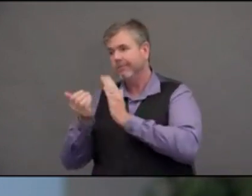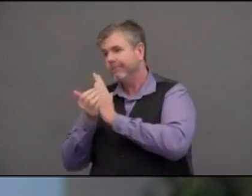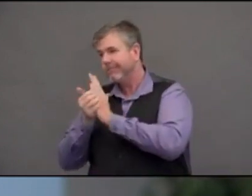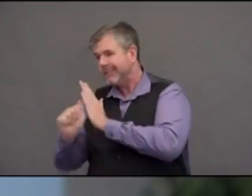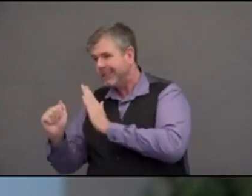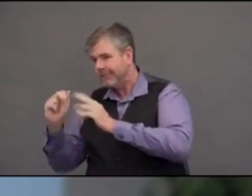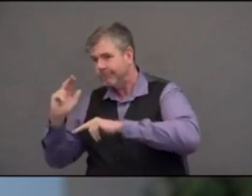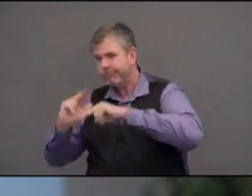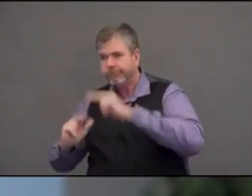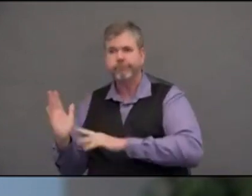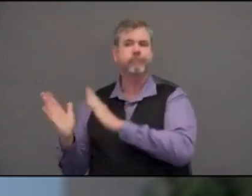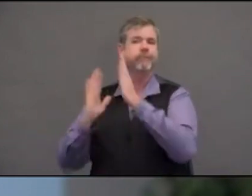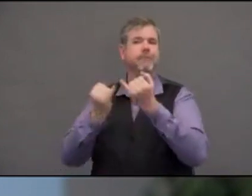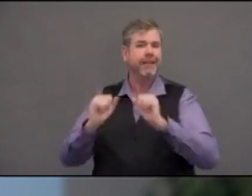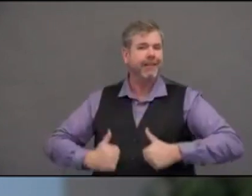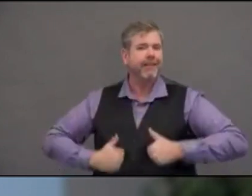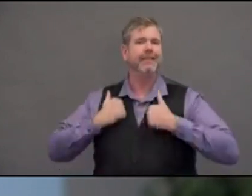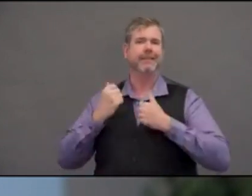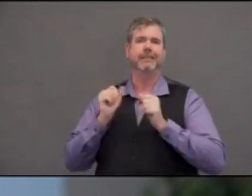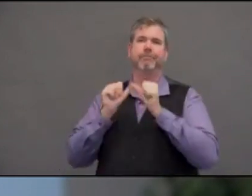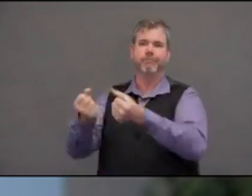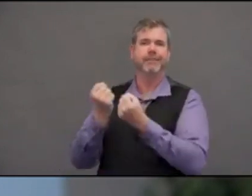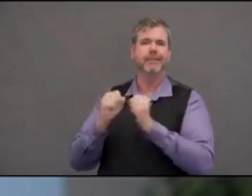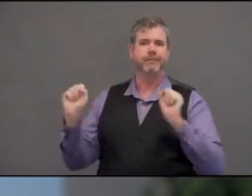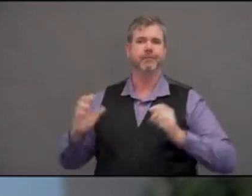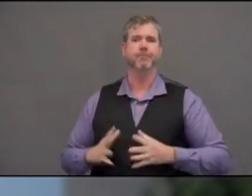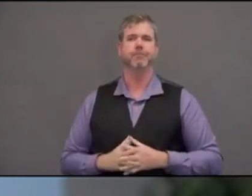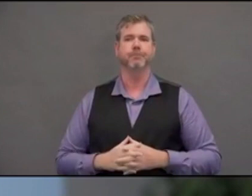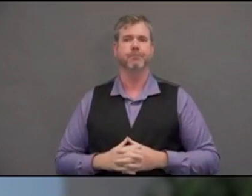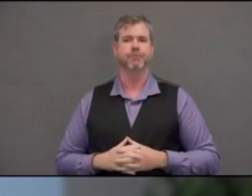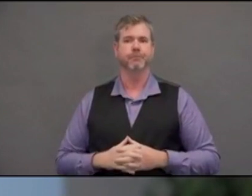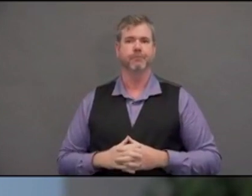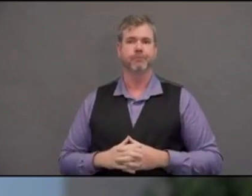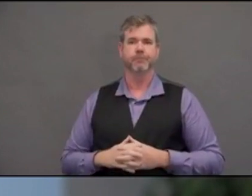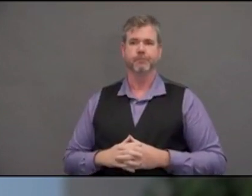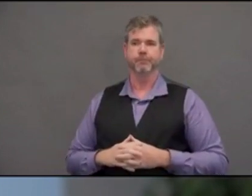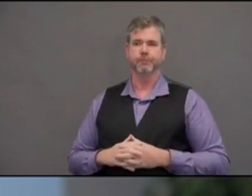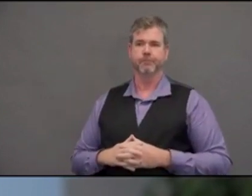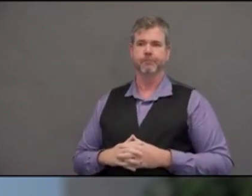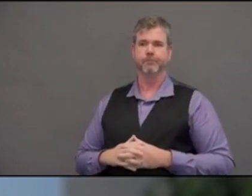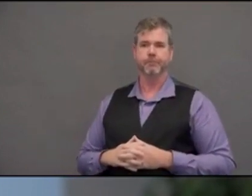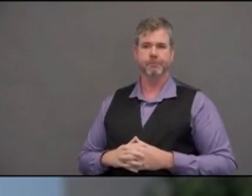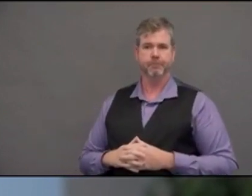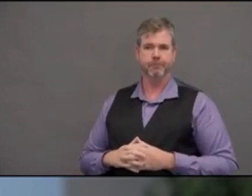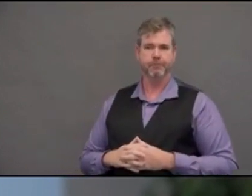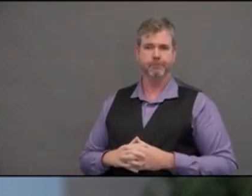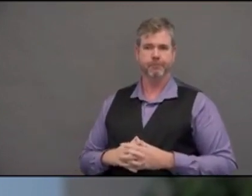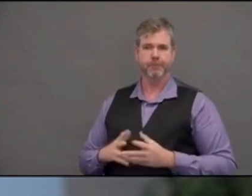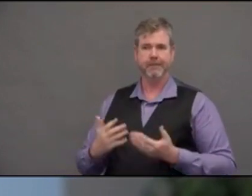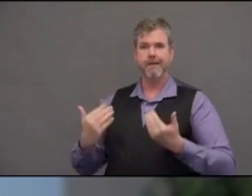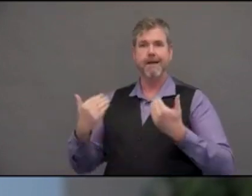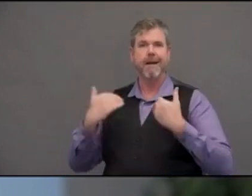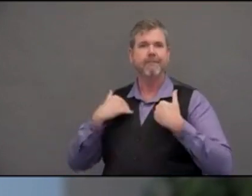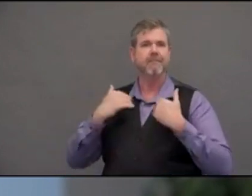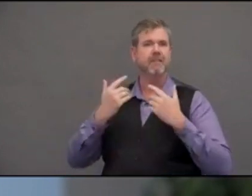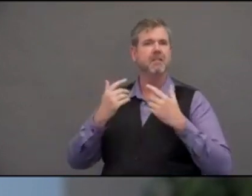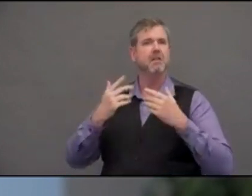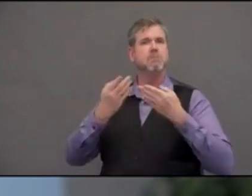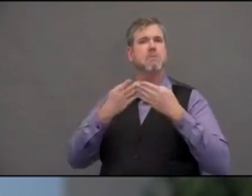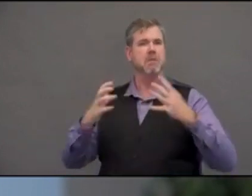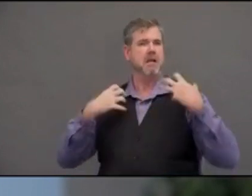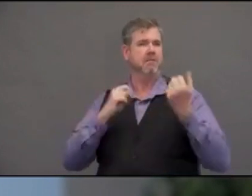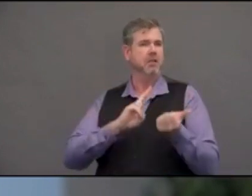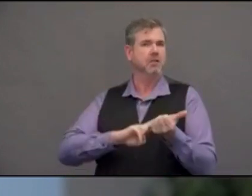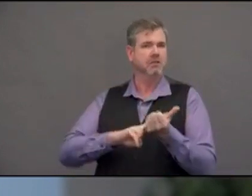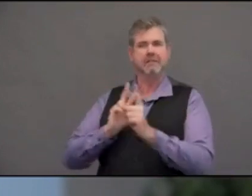like having a public health nurse assigned to each of the facilities to talk to them on a daily or weekly basis,